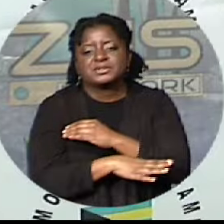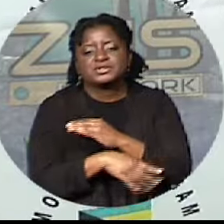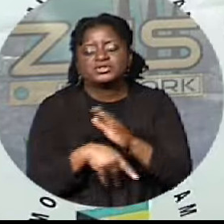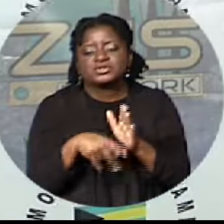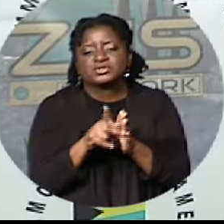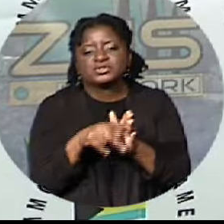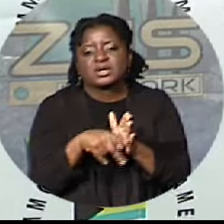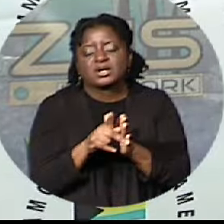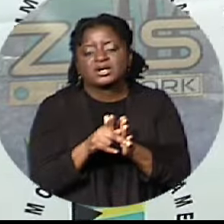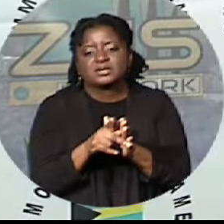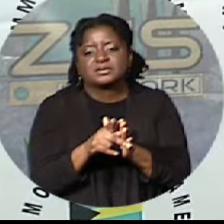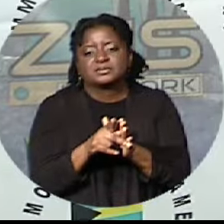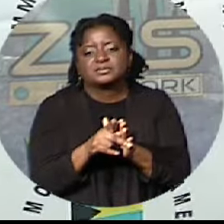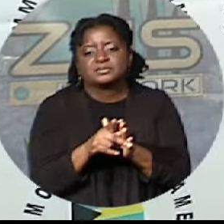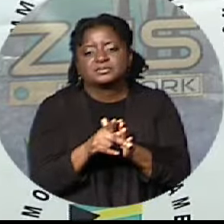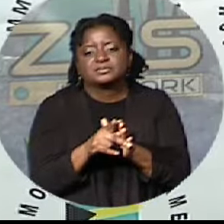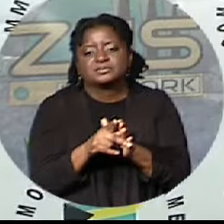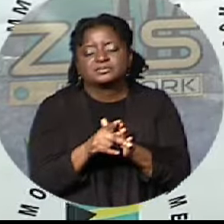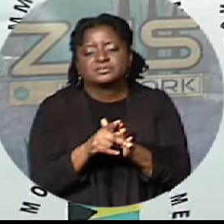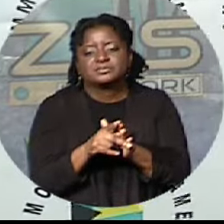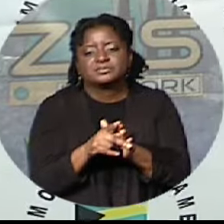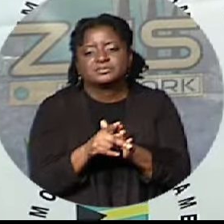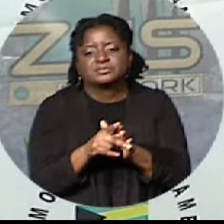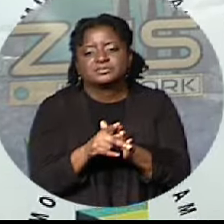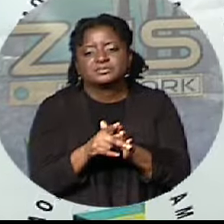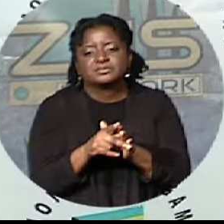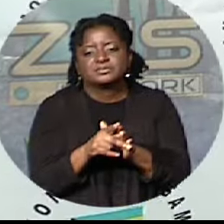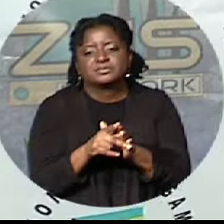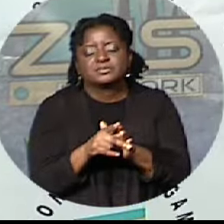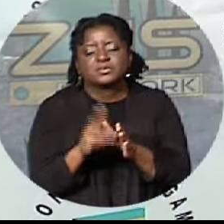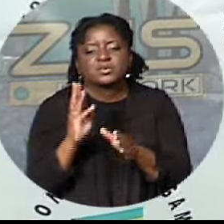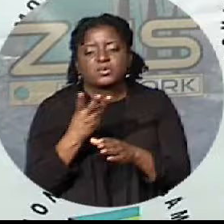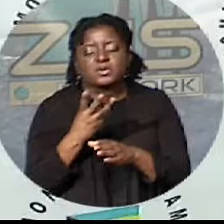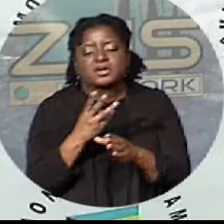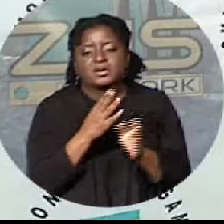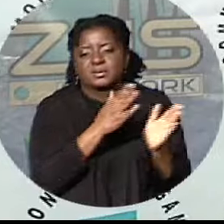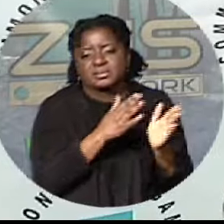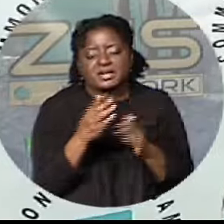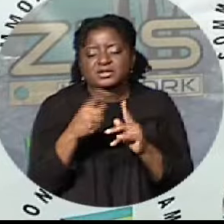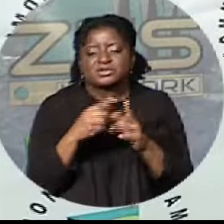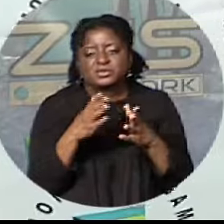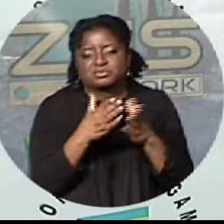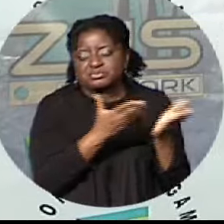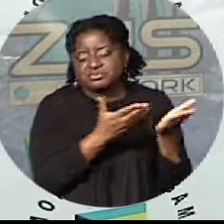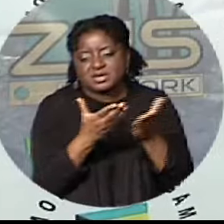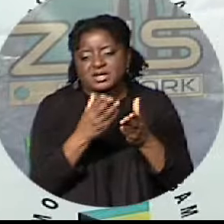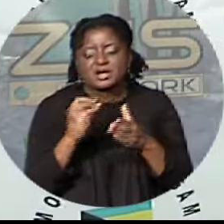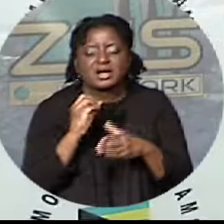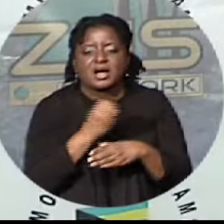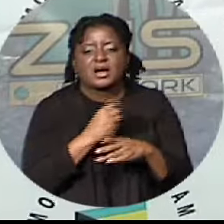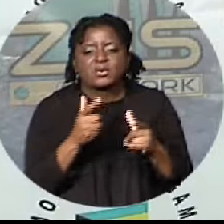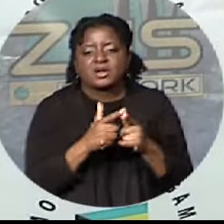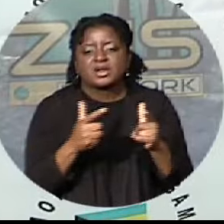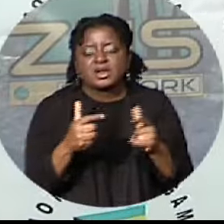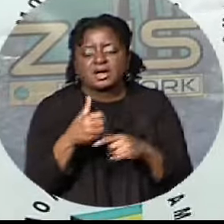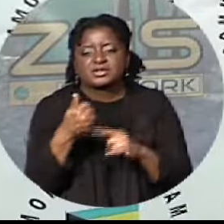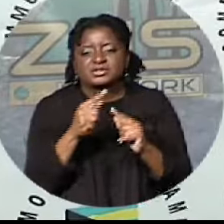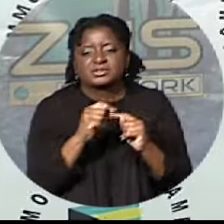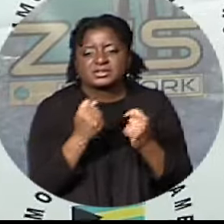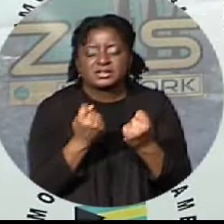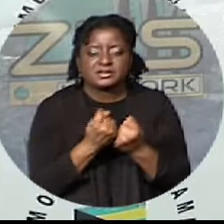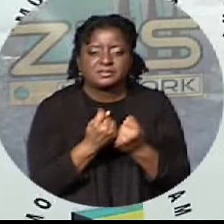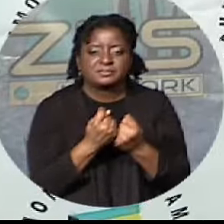So that, as I said, we are carried to bring our largest ever team, and I'm fully behind bringing that team, even